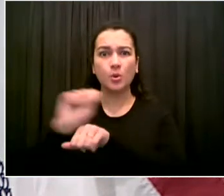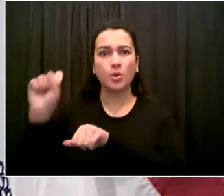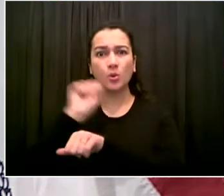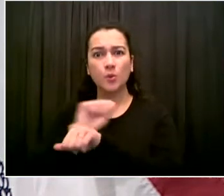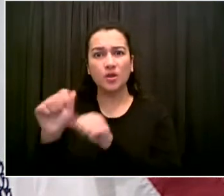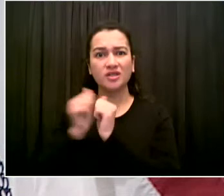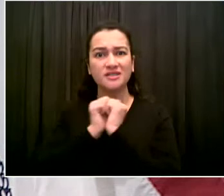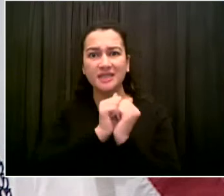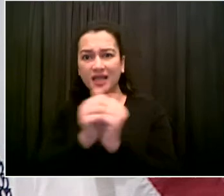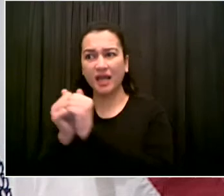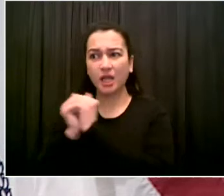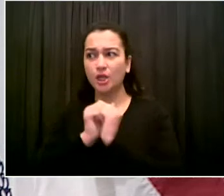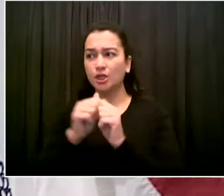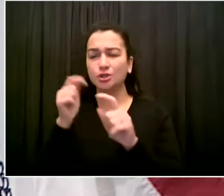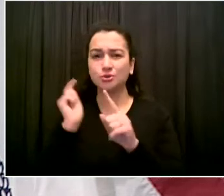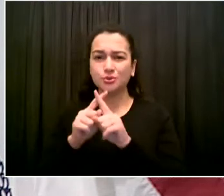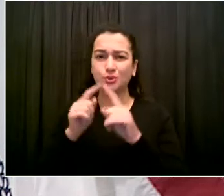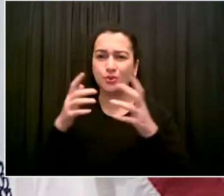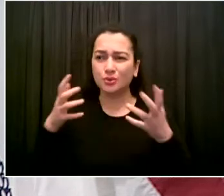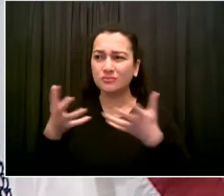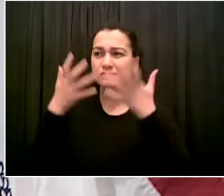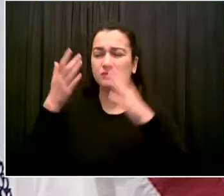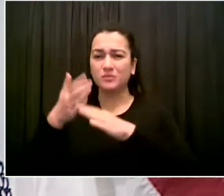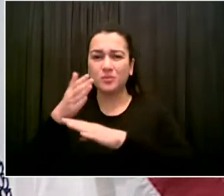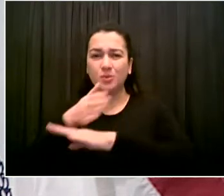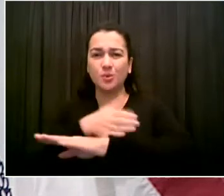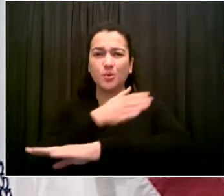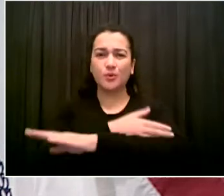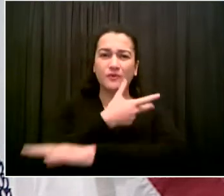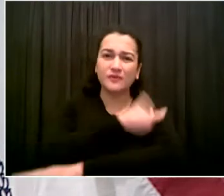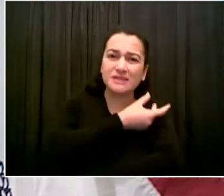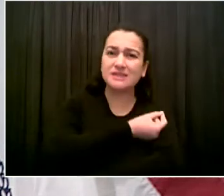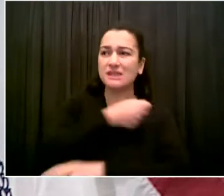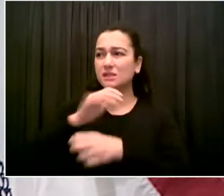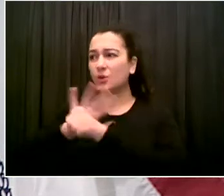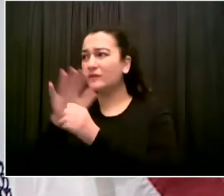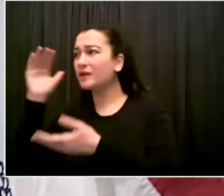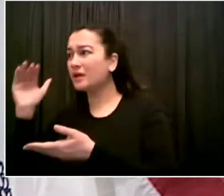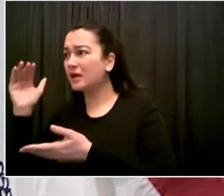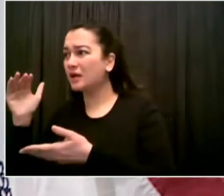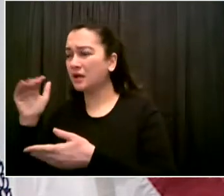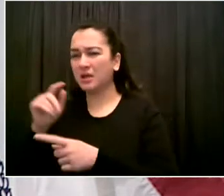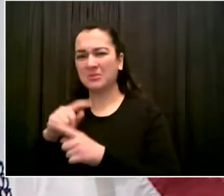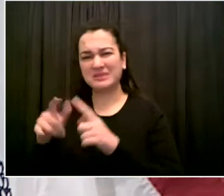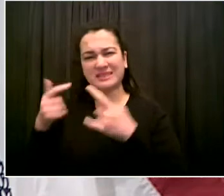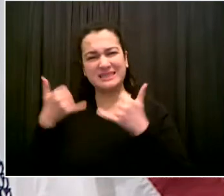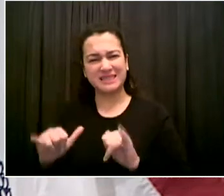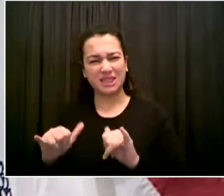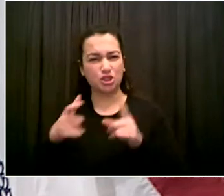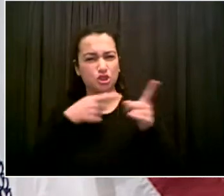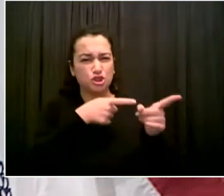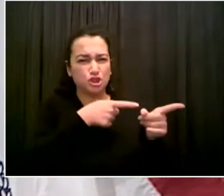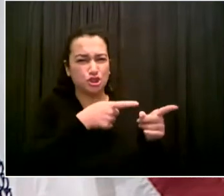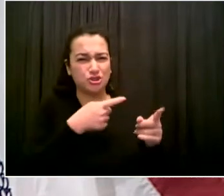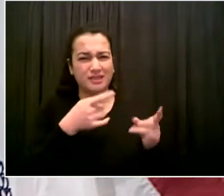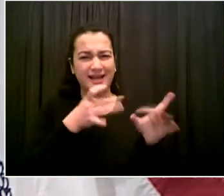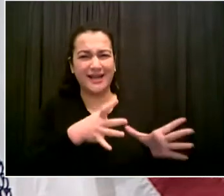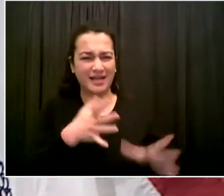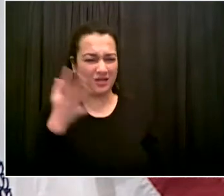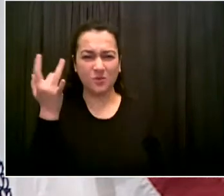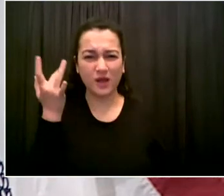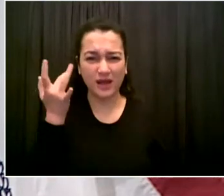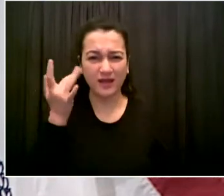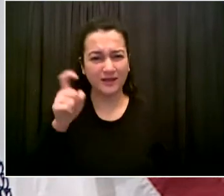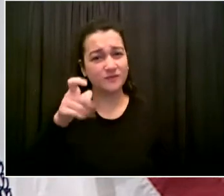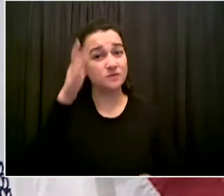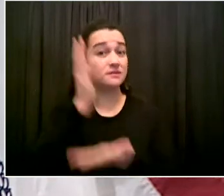this city and all over the country, and we need to be there for them. We have to stop Asian hate. We have to focus our